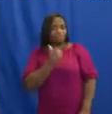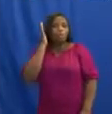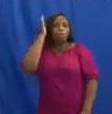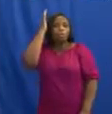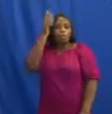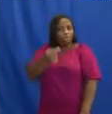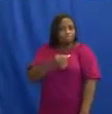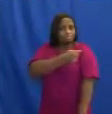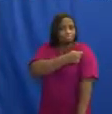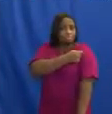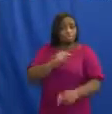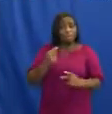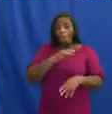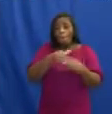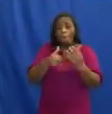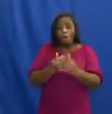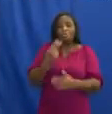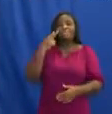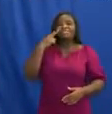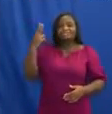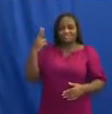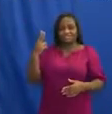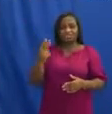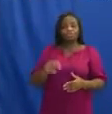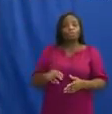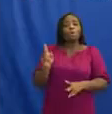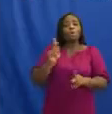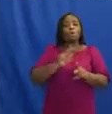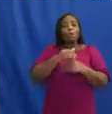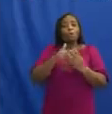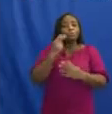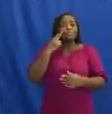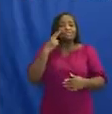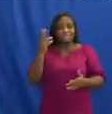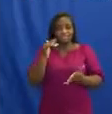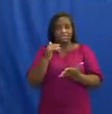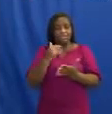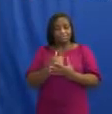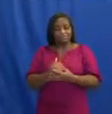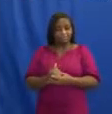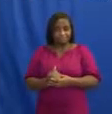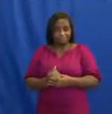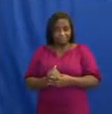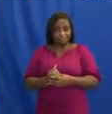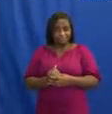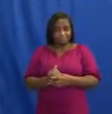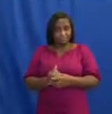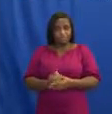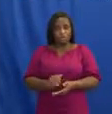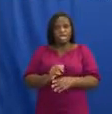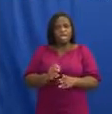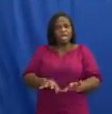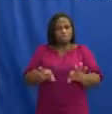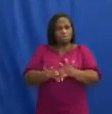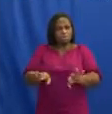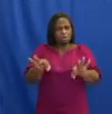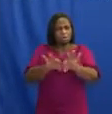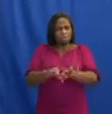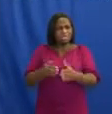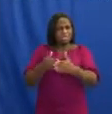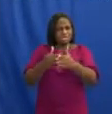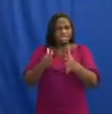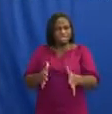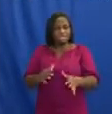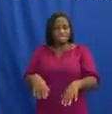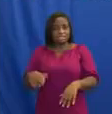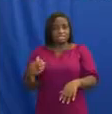the vaccine publicly at 2 health facilities in Accra. Key public officials, such